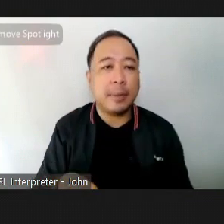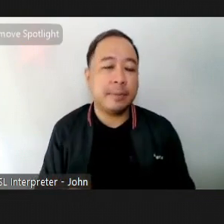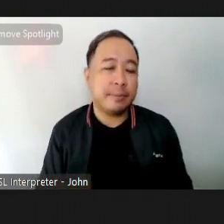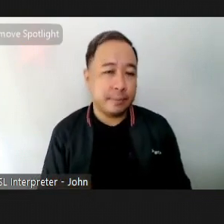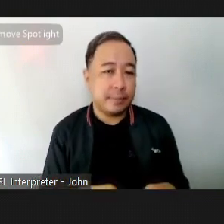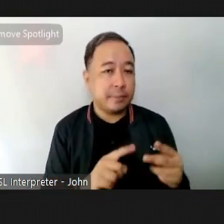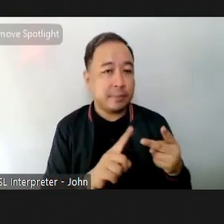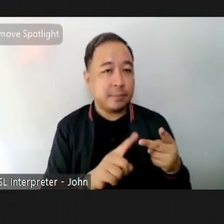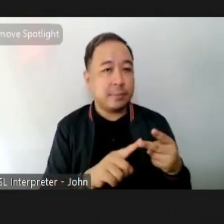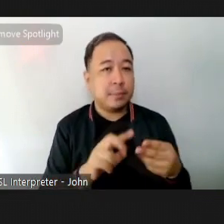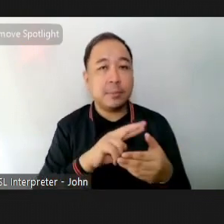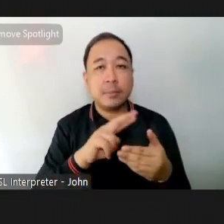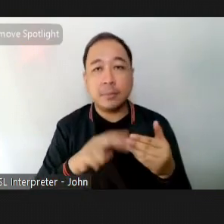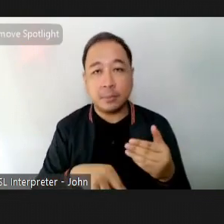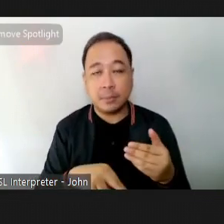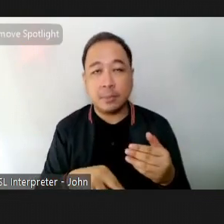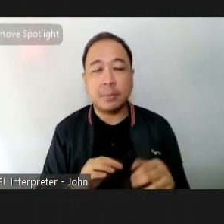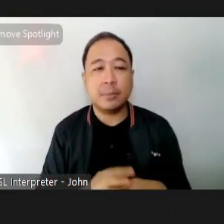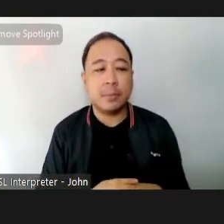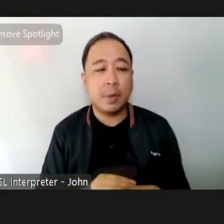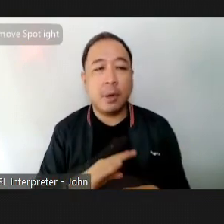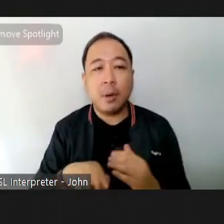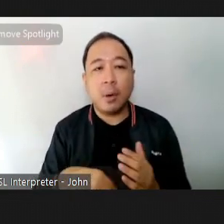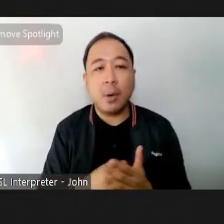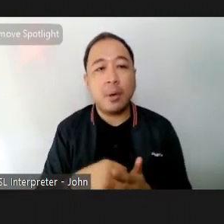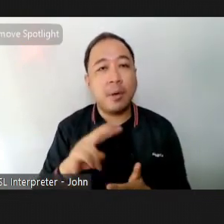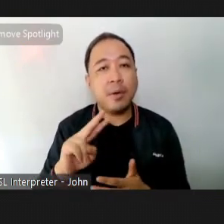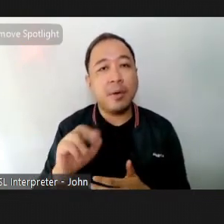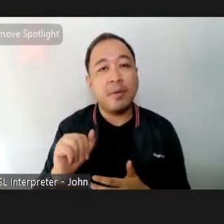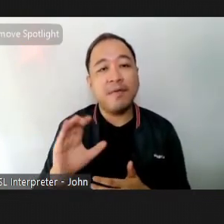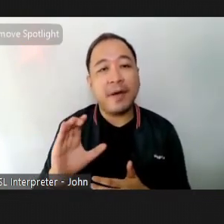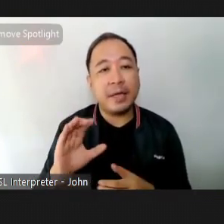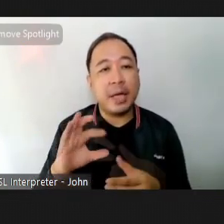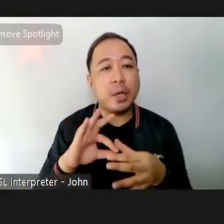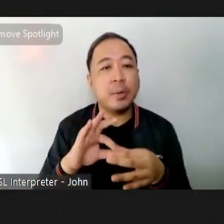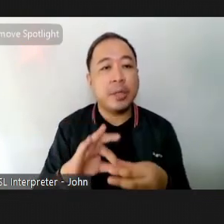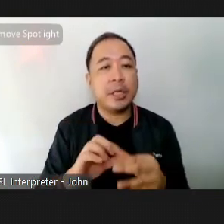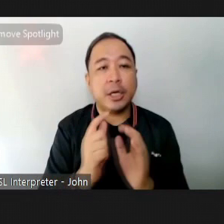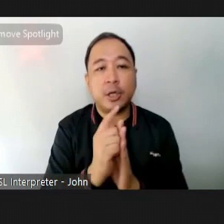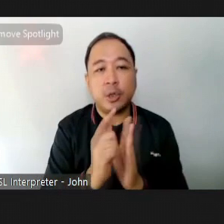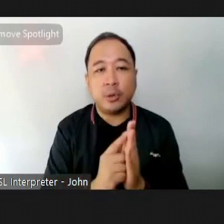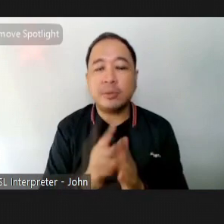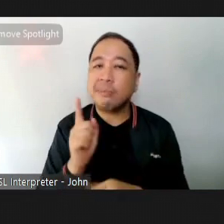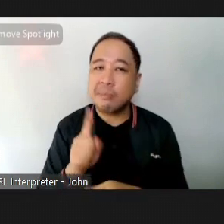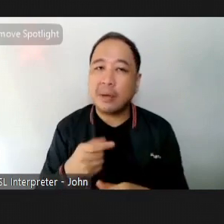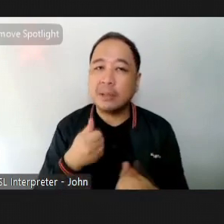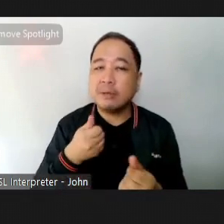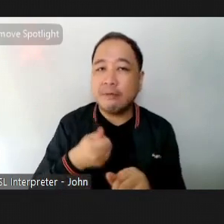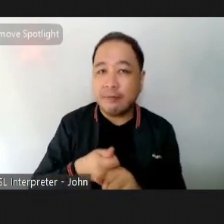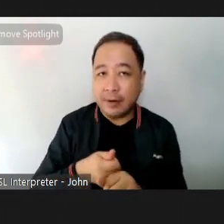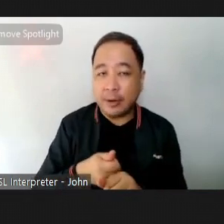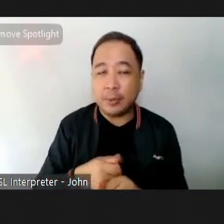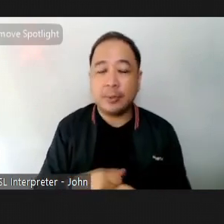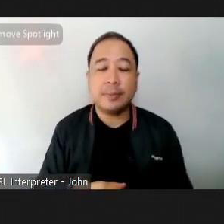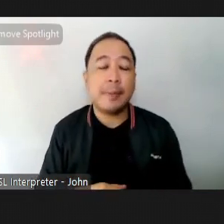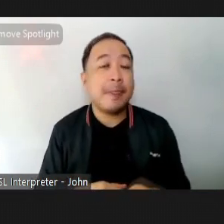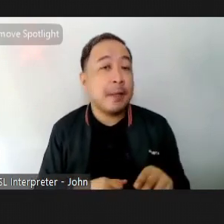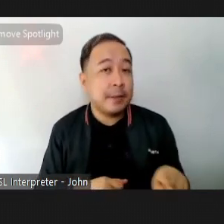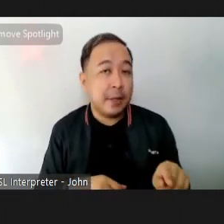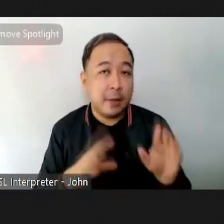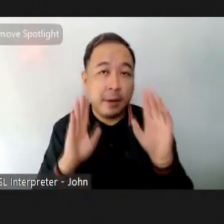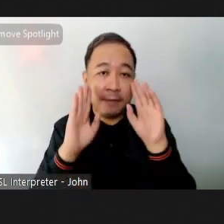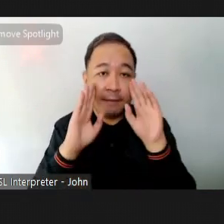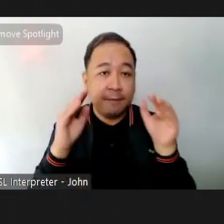All VAC related laws are in place are effectively enforced. So the second key result area focuses